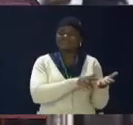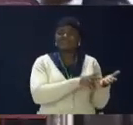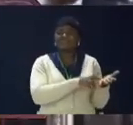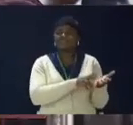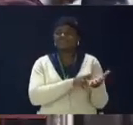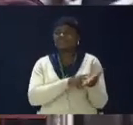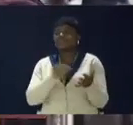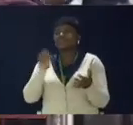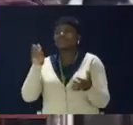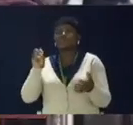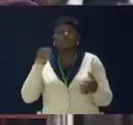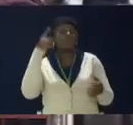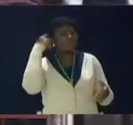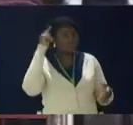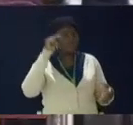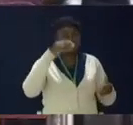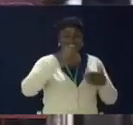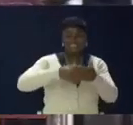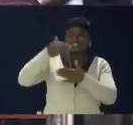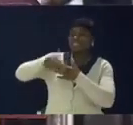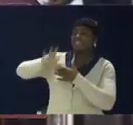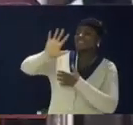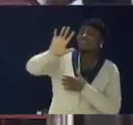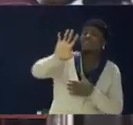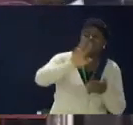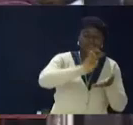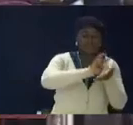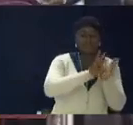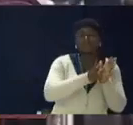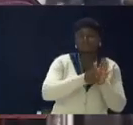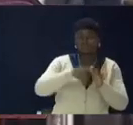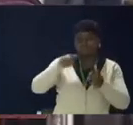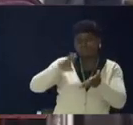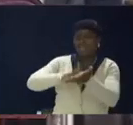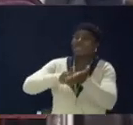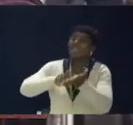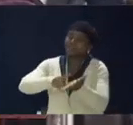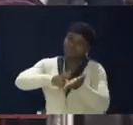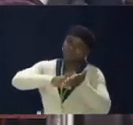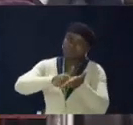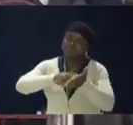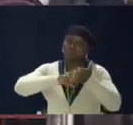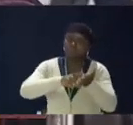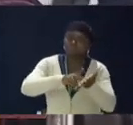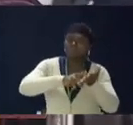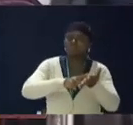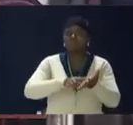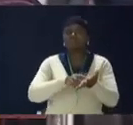So for the next 5 minutes, you dance,